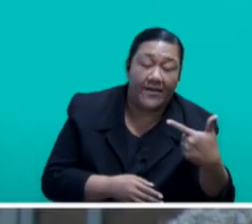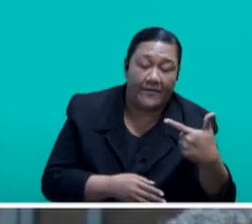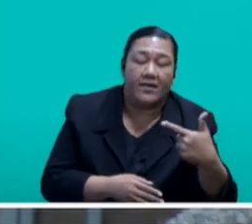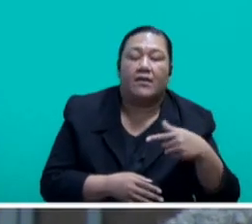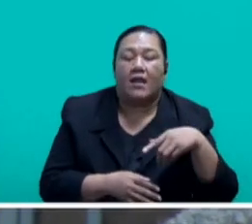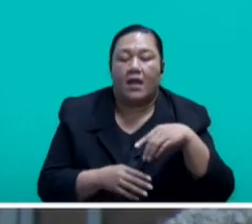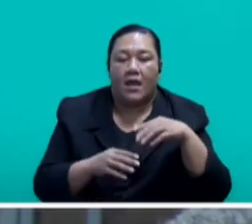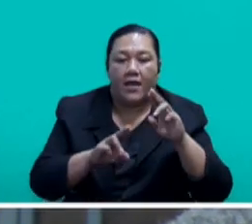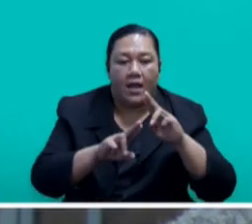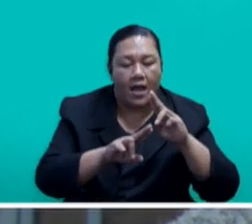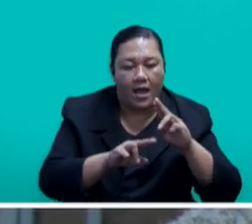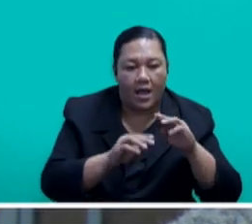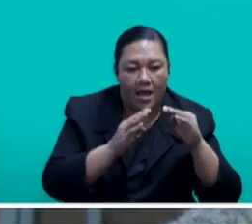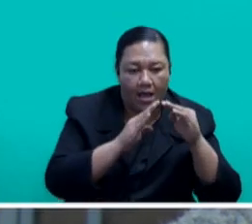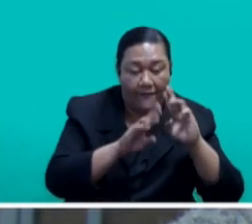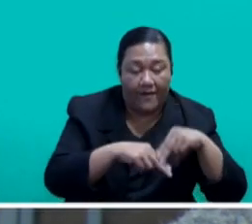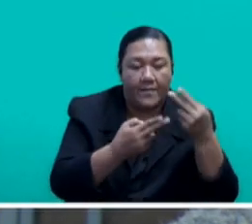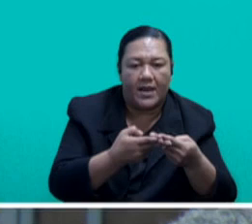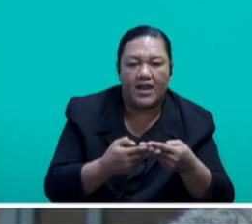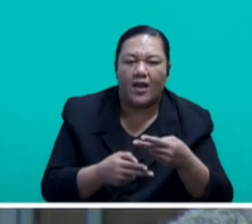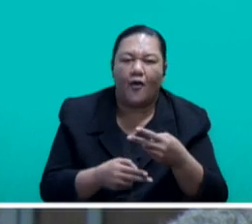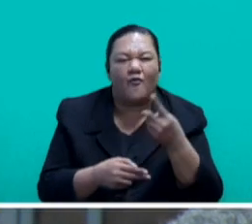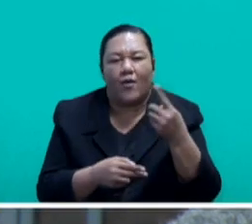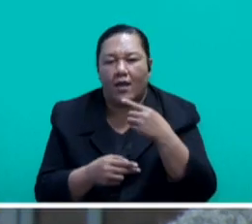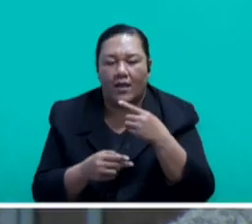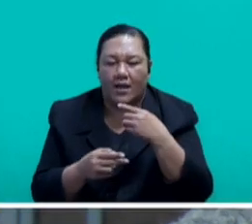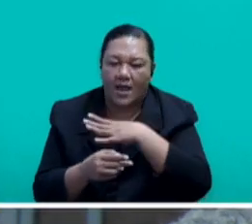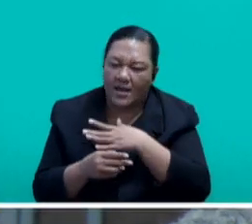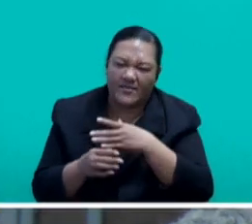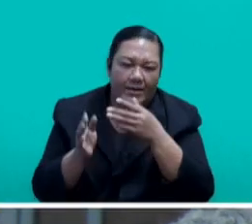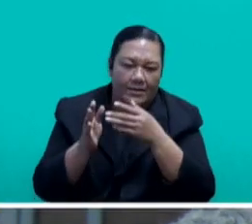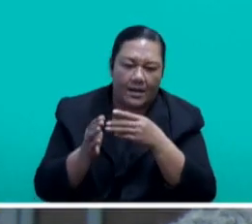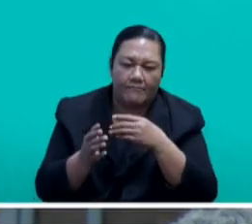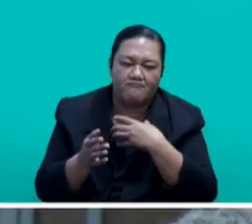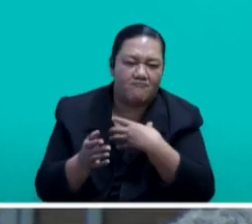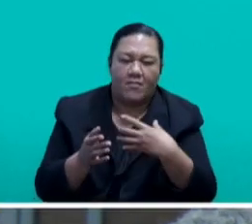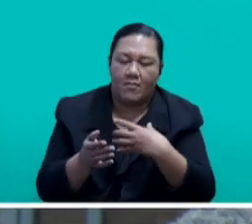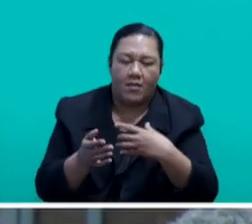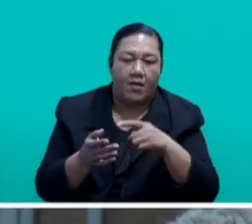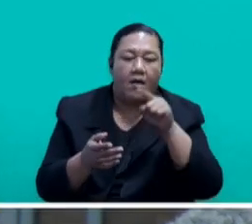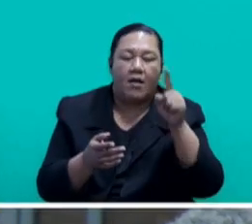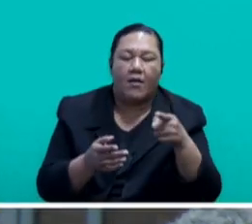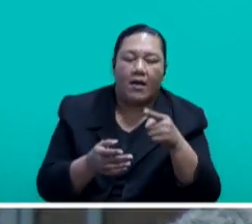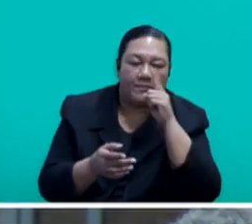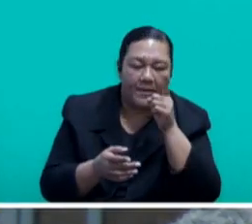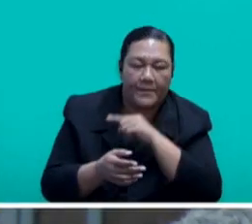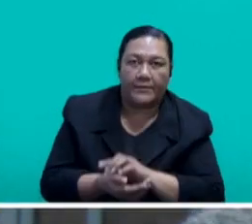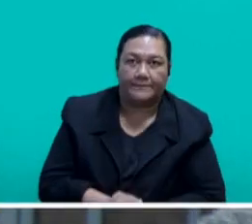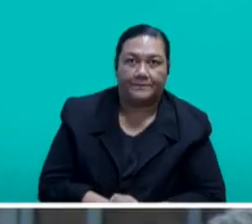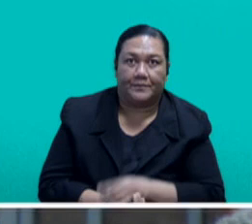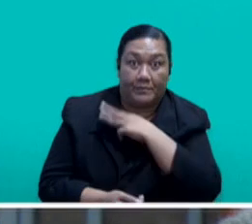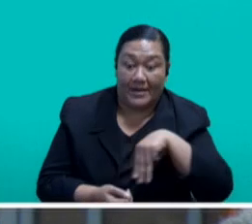102,996 people in a household of 4 people. The Ministry is pleased that with an allocation